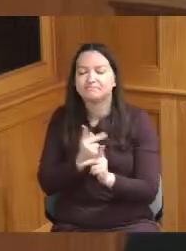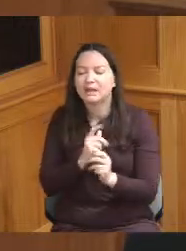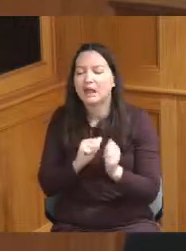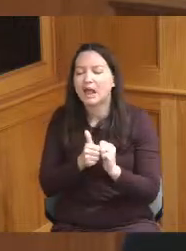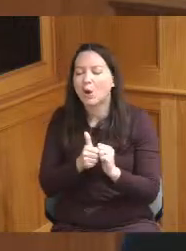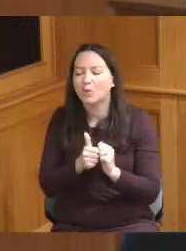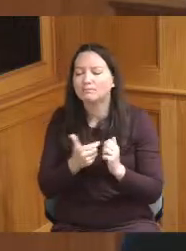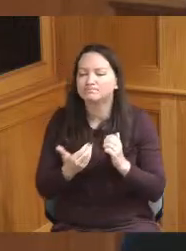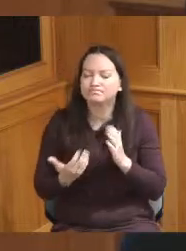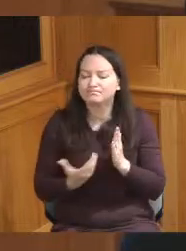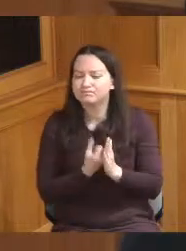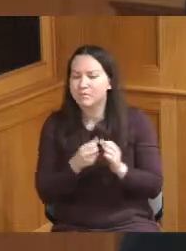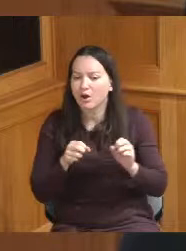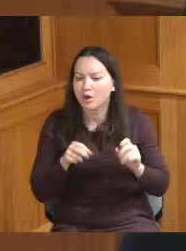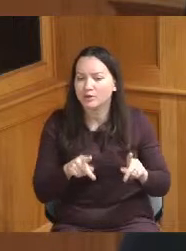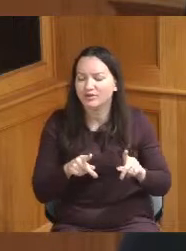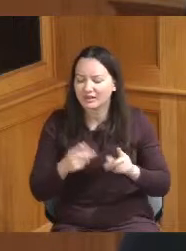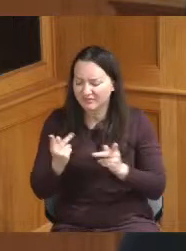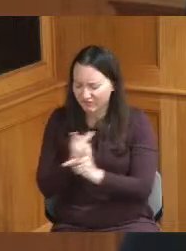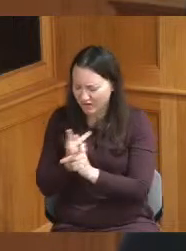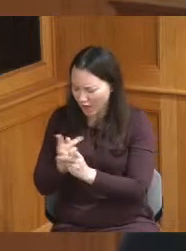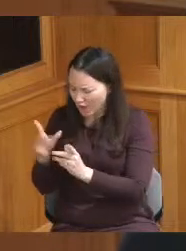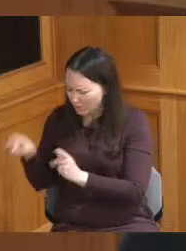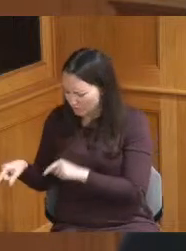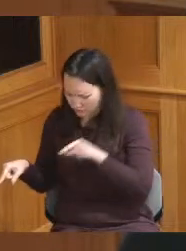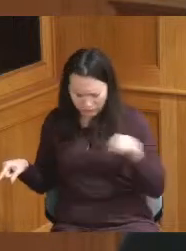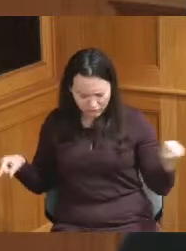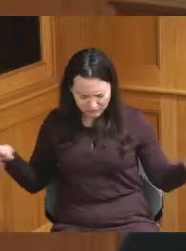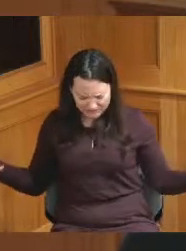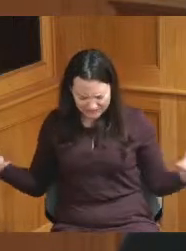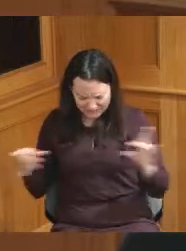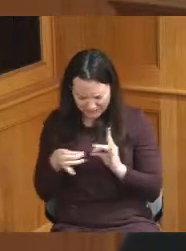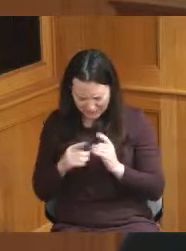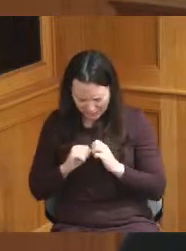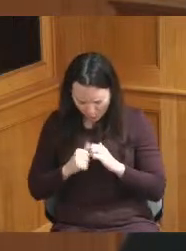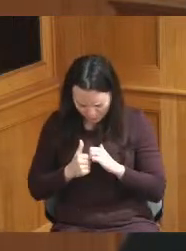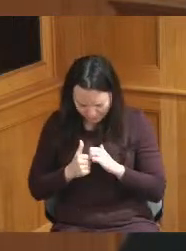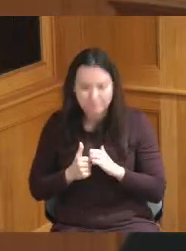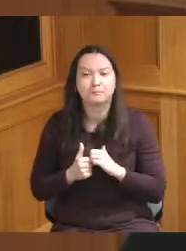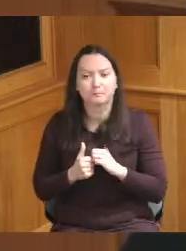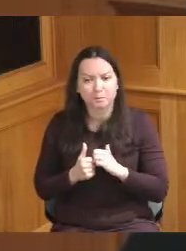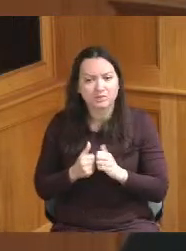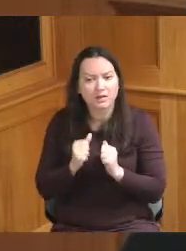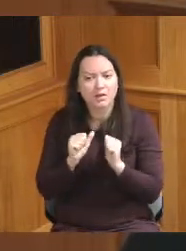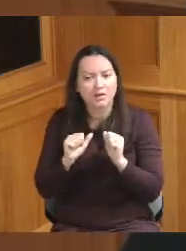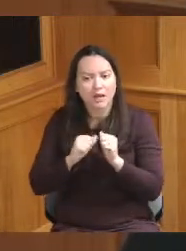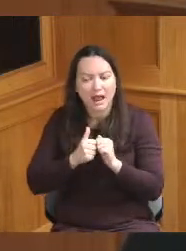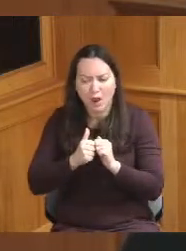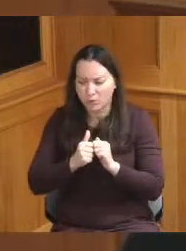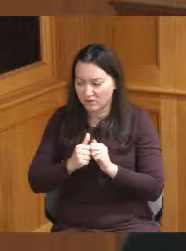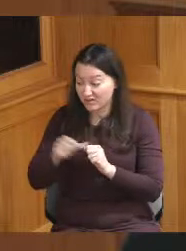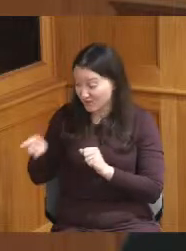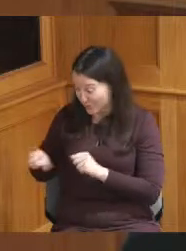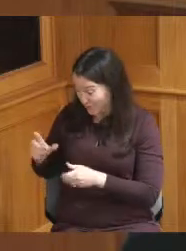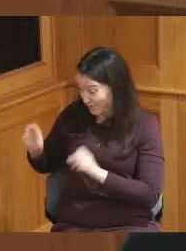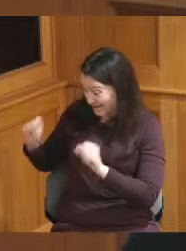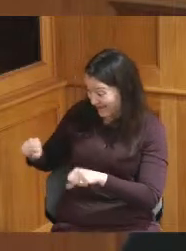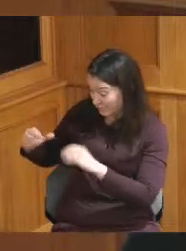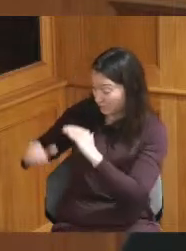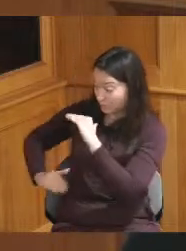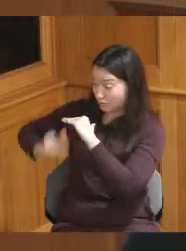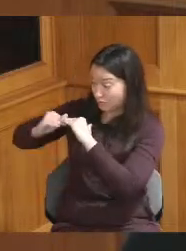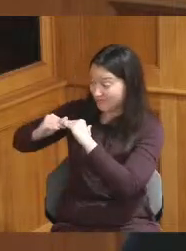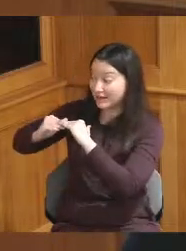create more opportunities for synergies and really looking at how we can build capacity among those existing providers